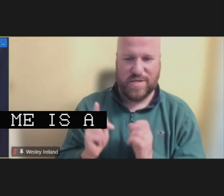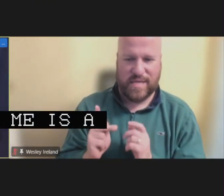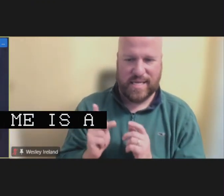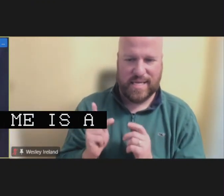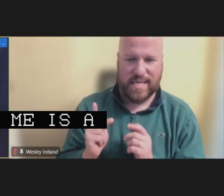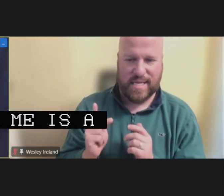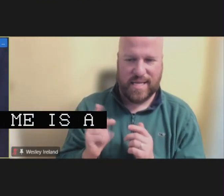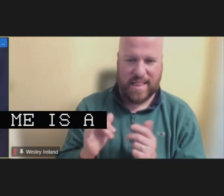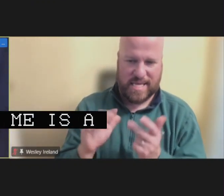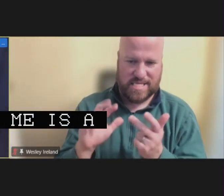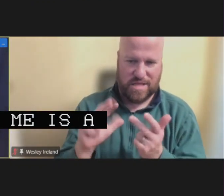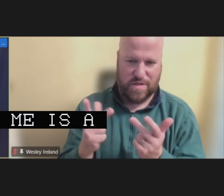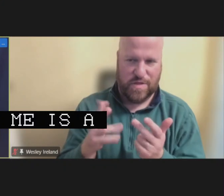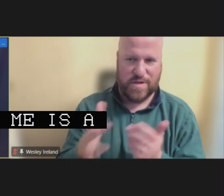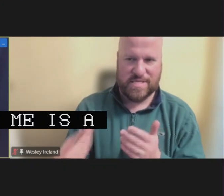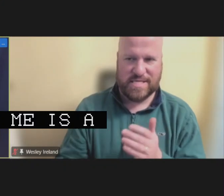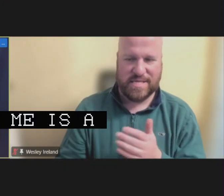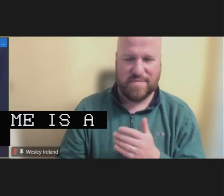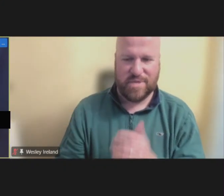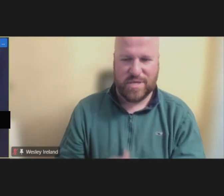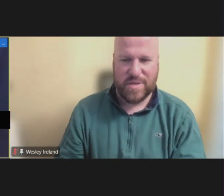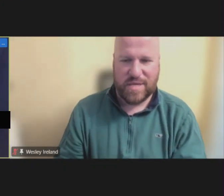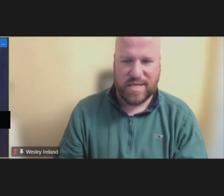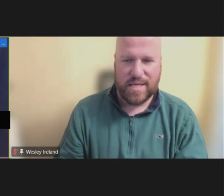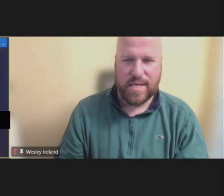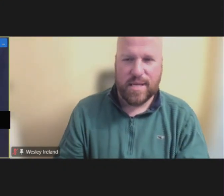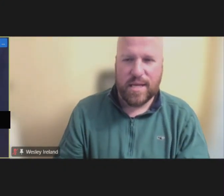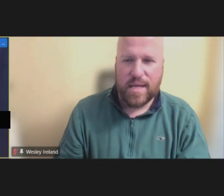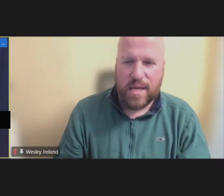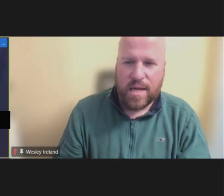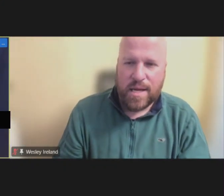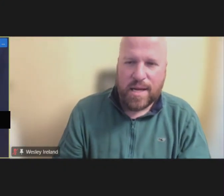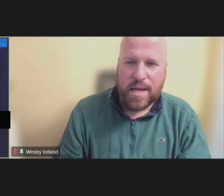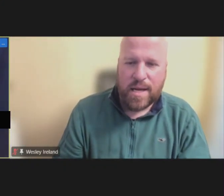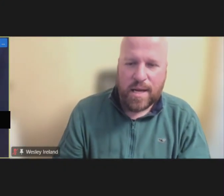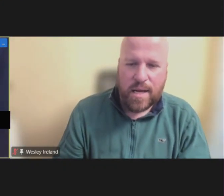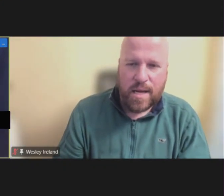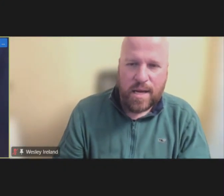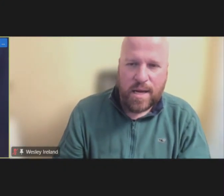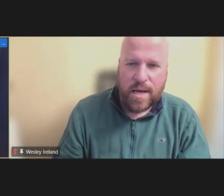Okay, so someone else other than me has to make the motion to call the vote, so when the time comes, right?